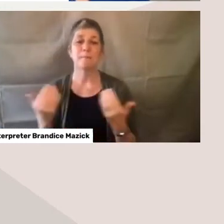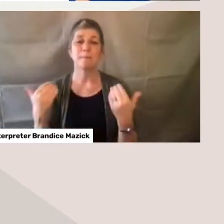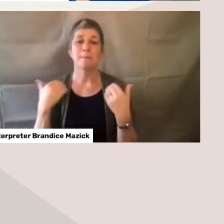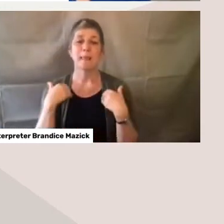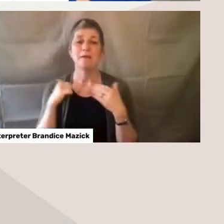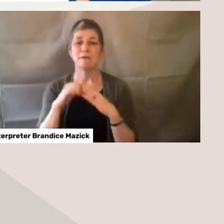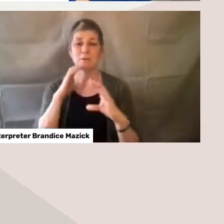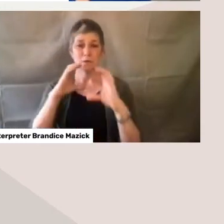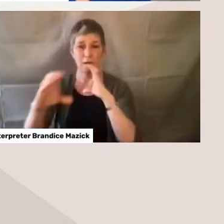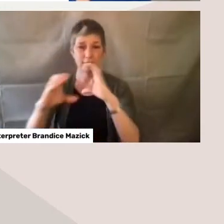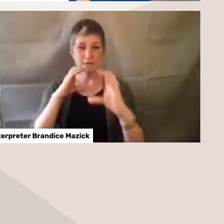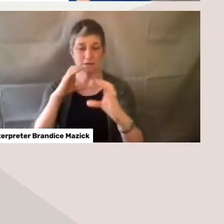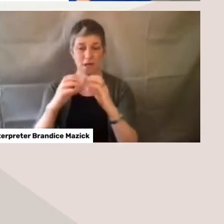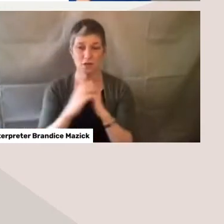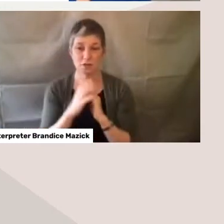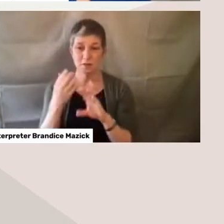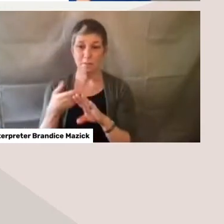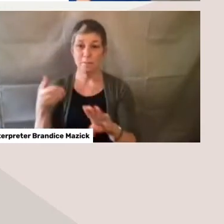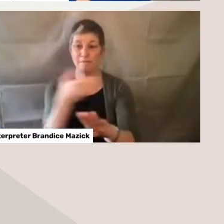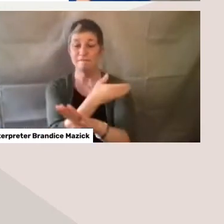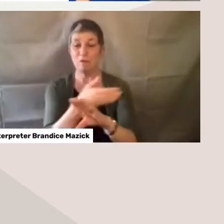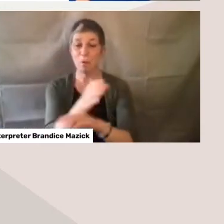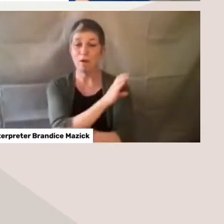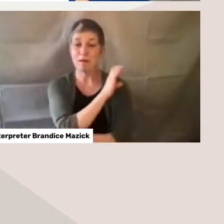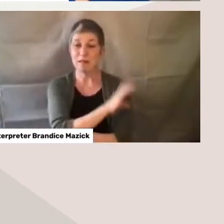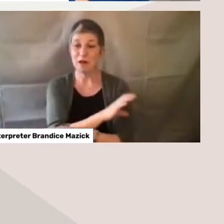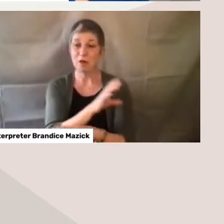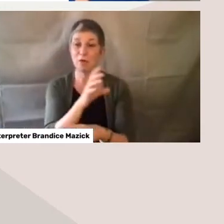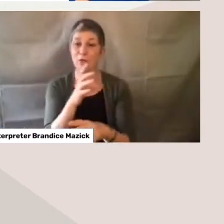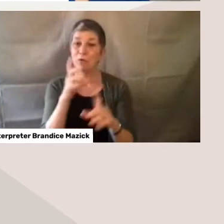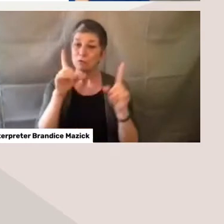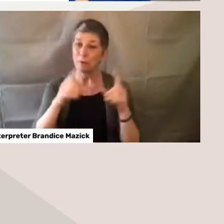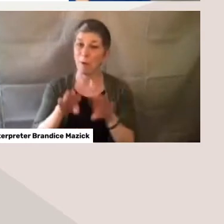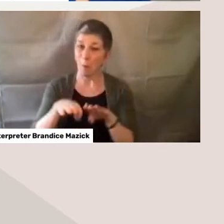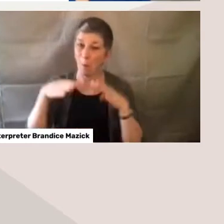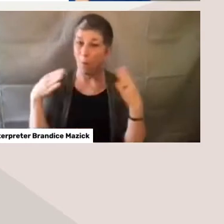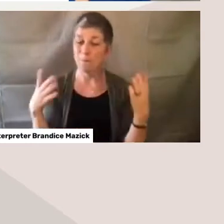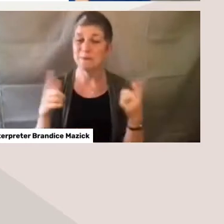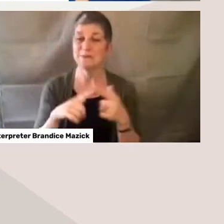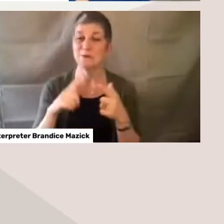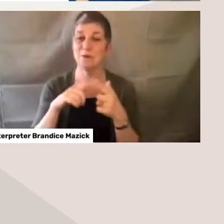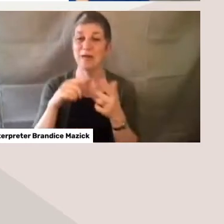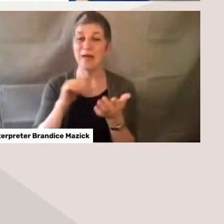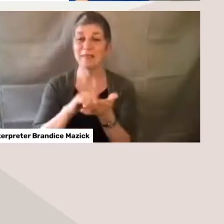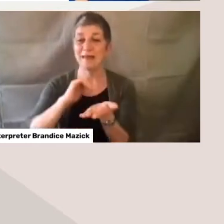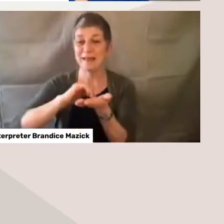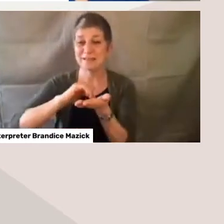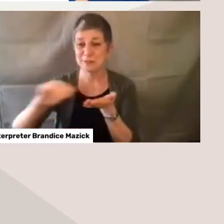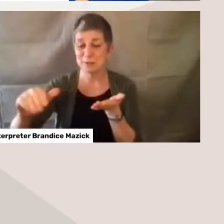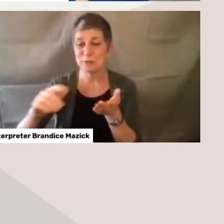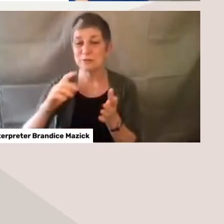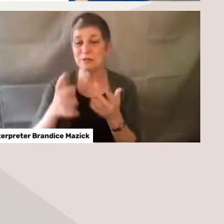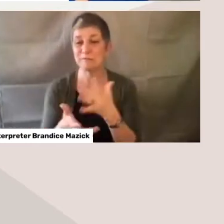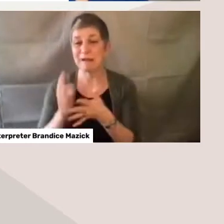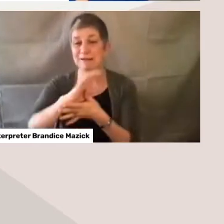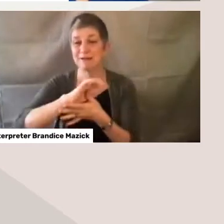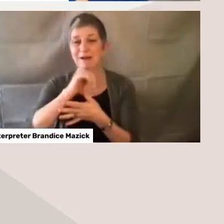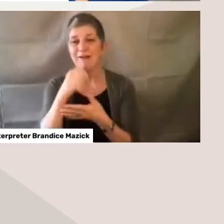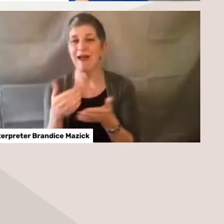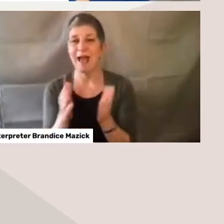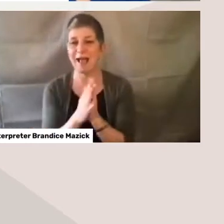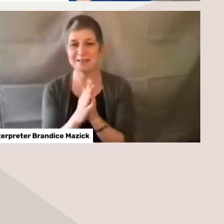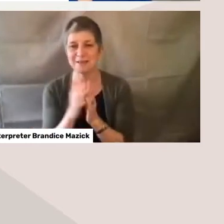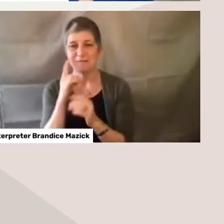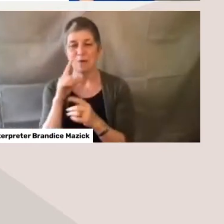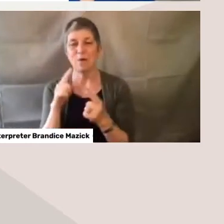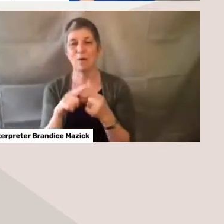those conversations before the clinical trial opens, so that the exclusion criteria aren't asking for